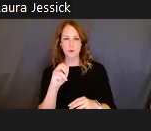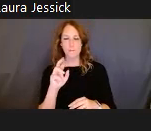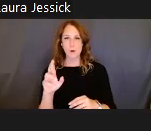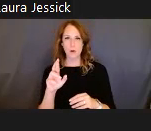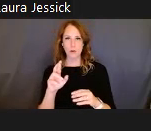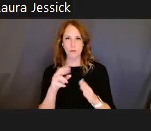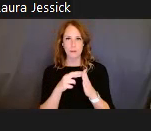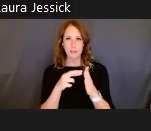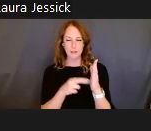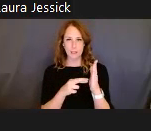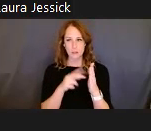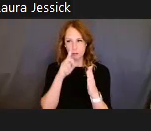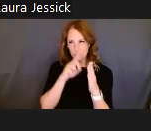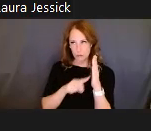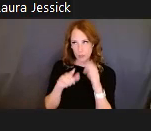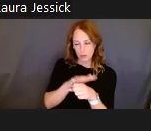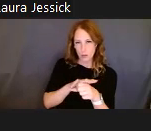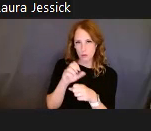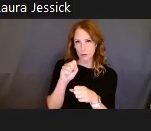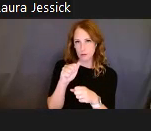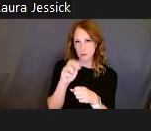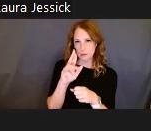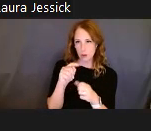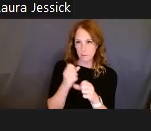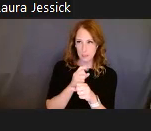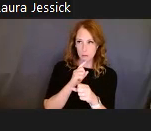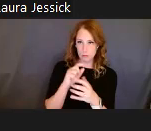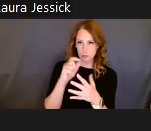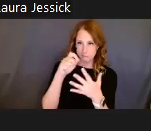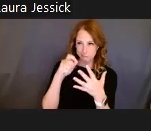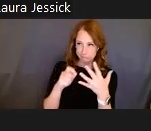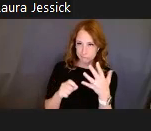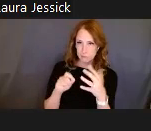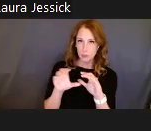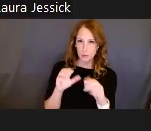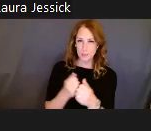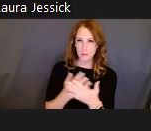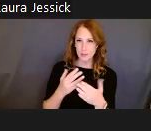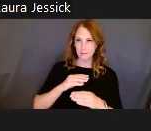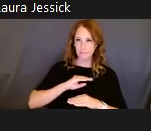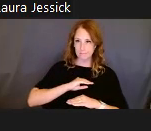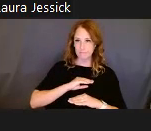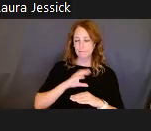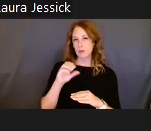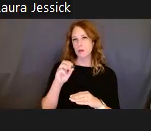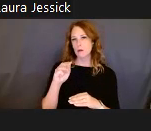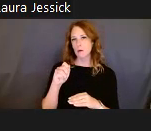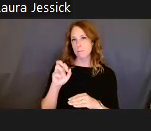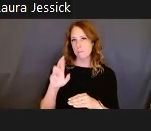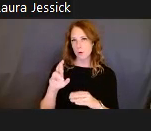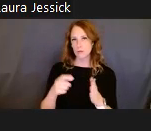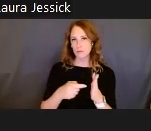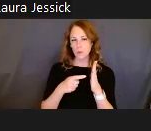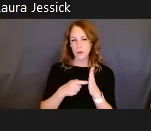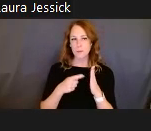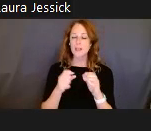your local SART to make sure that they're doing everything that they're supposed to be doing and meeting COMAR's requirements. You can conduct